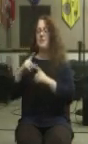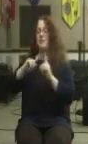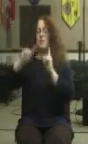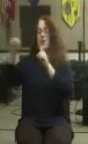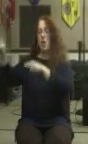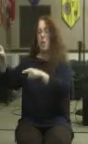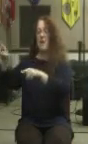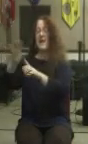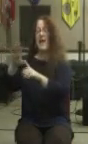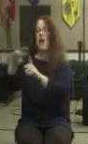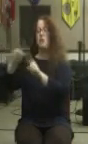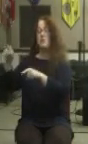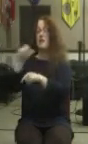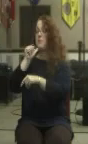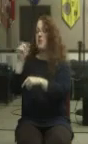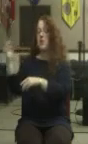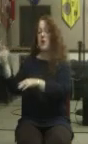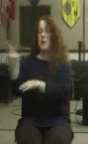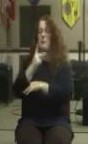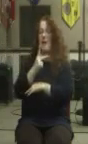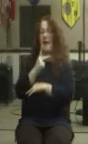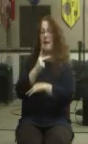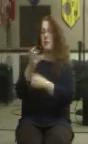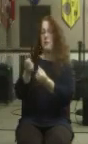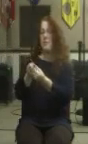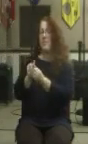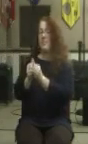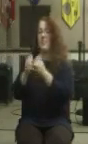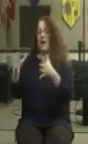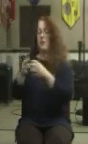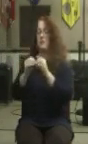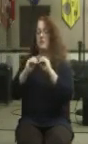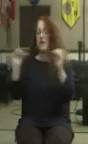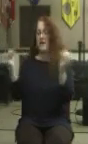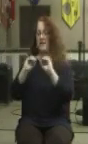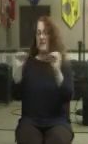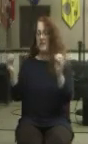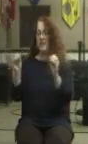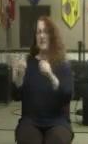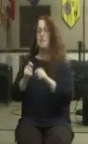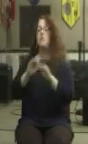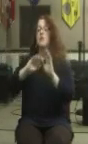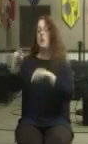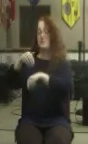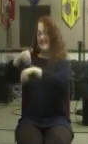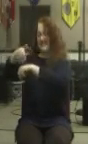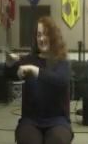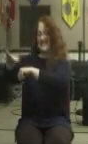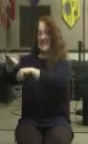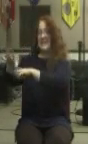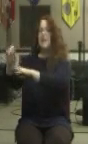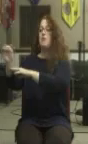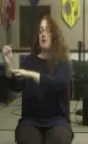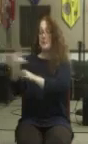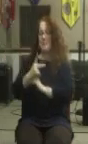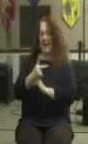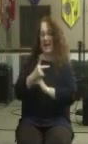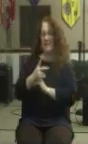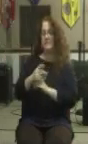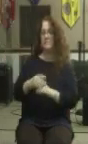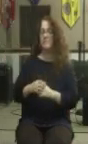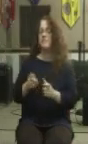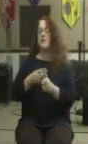thing. It says it will go out and it will not come back void. It will accomplish that was intended from